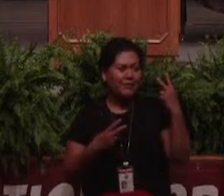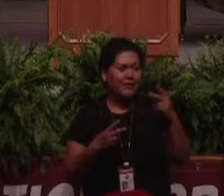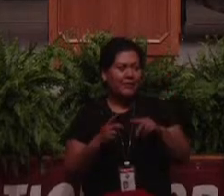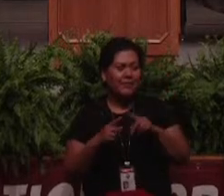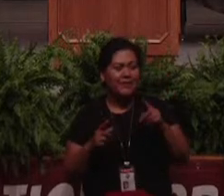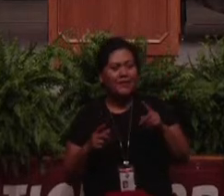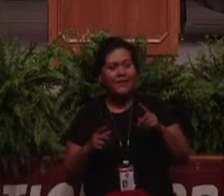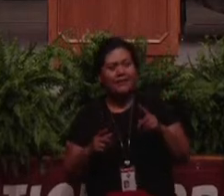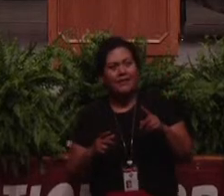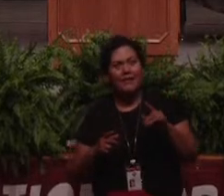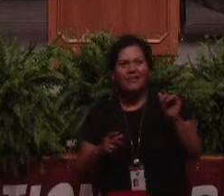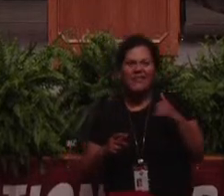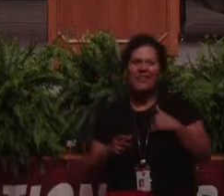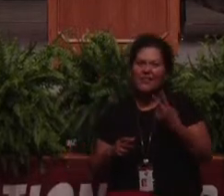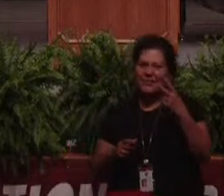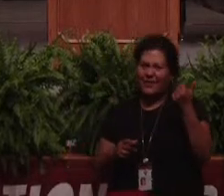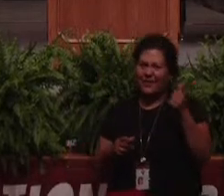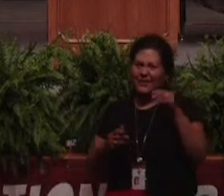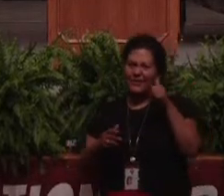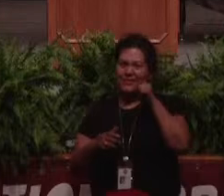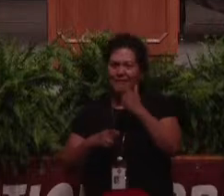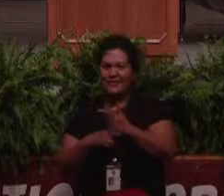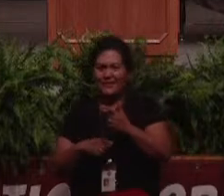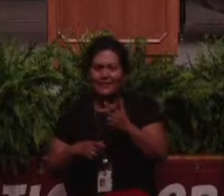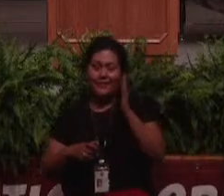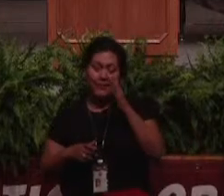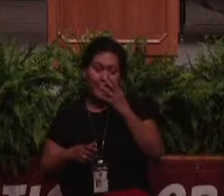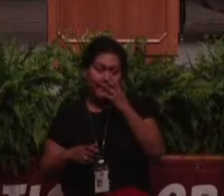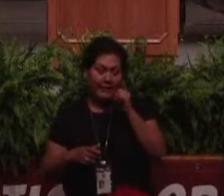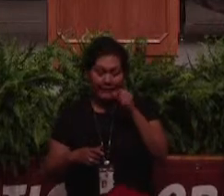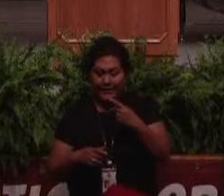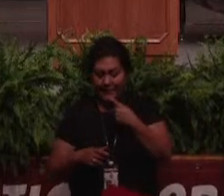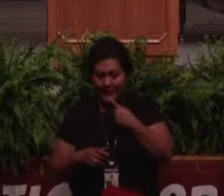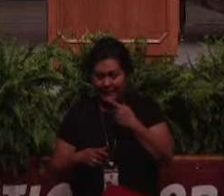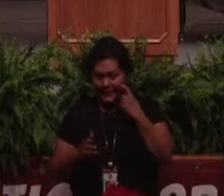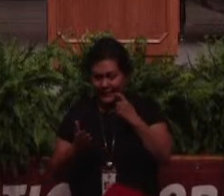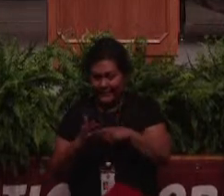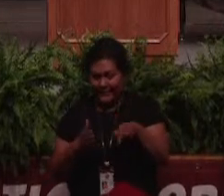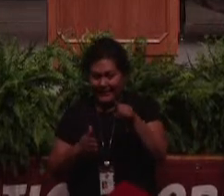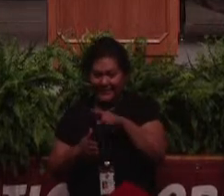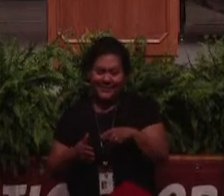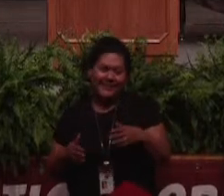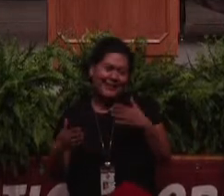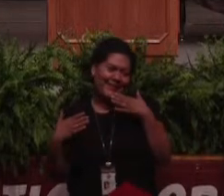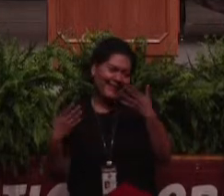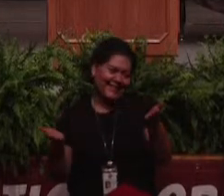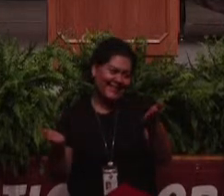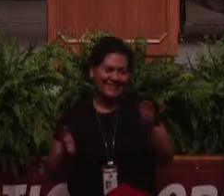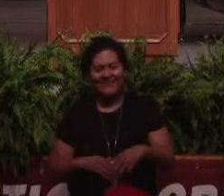Unfortunately, I also have 2 other sisters that will be mad if I didn't mention them. So here's your thank you.